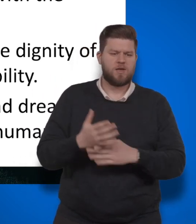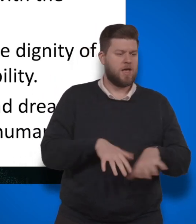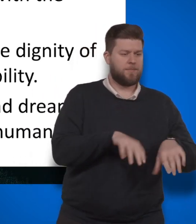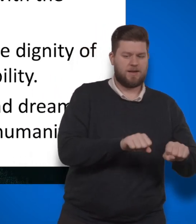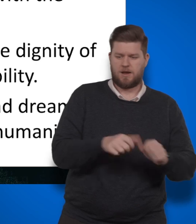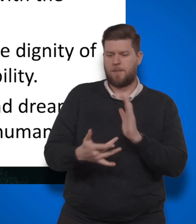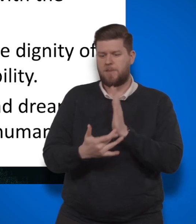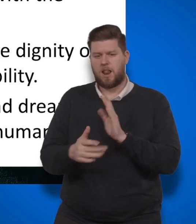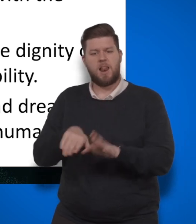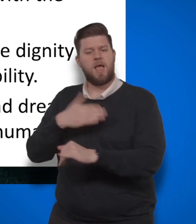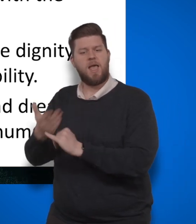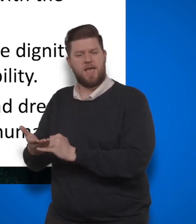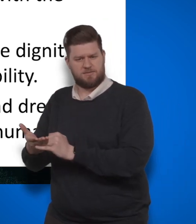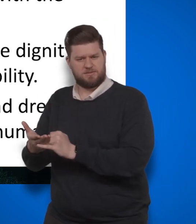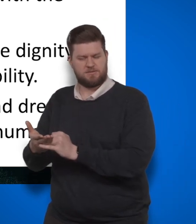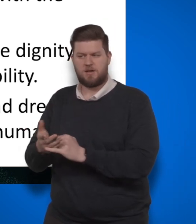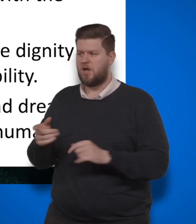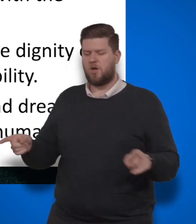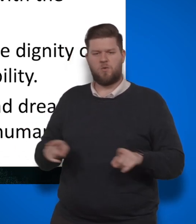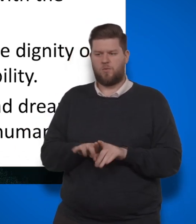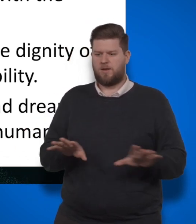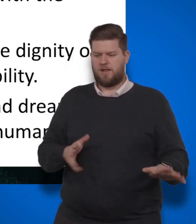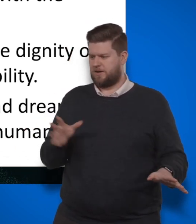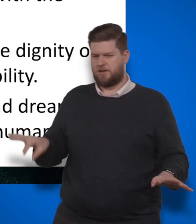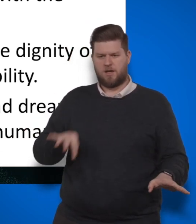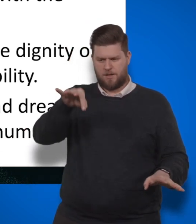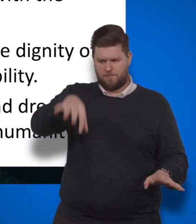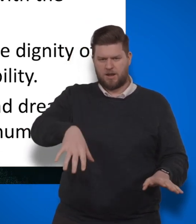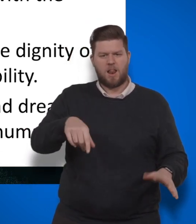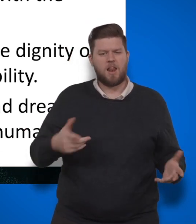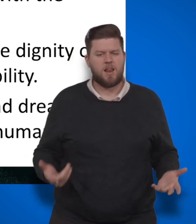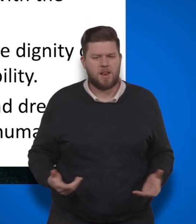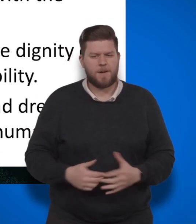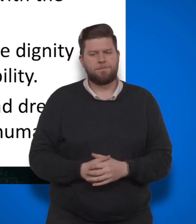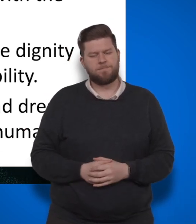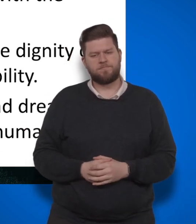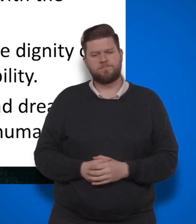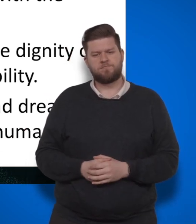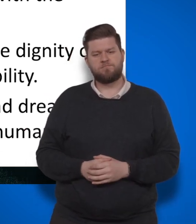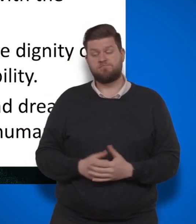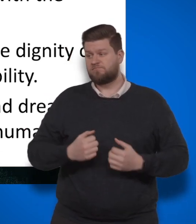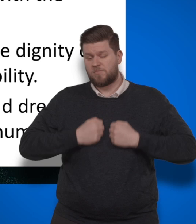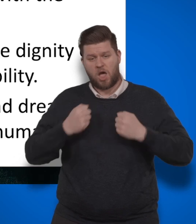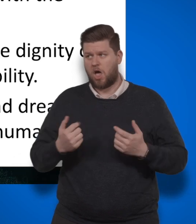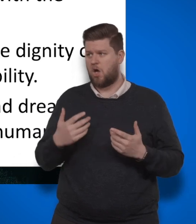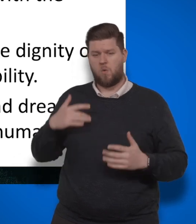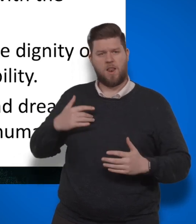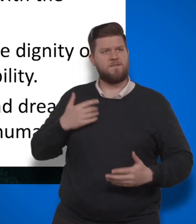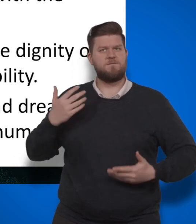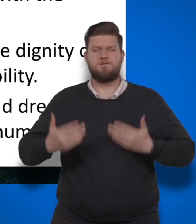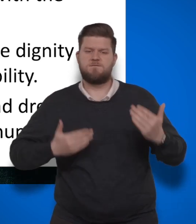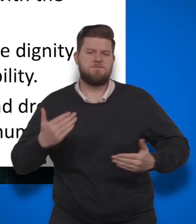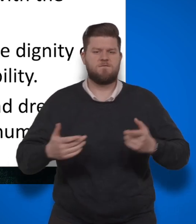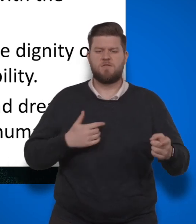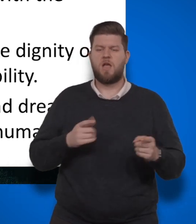bit players in the middle of this grand narrative. And nothing about our existence will ultimately make sense until